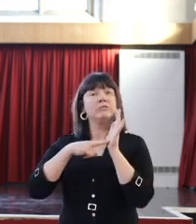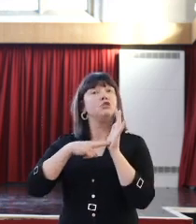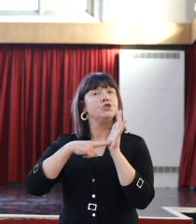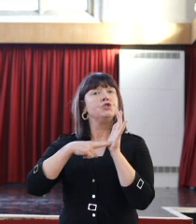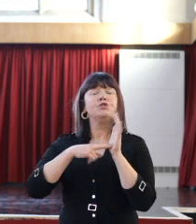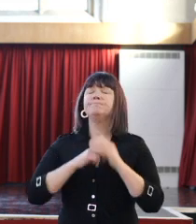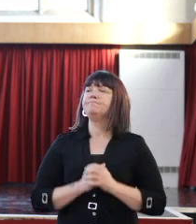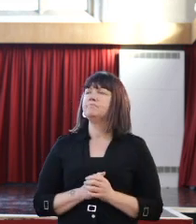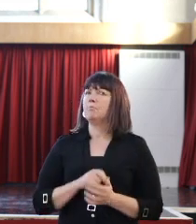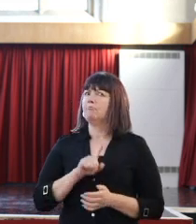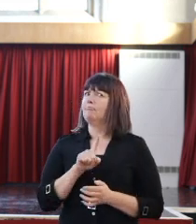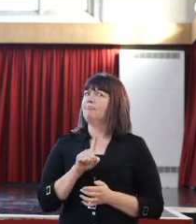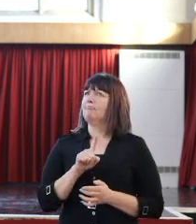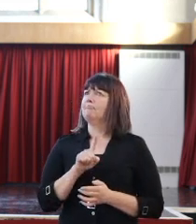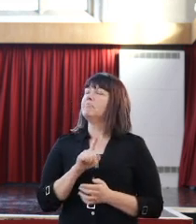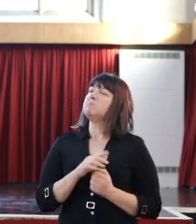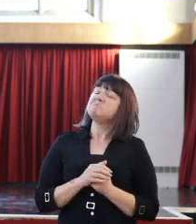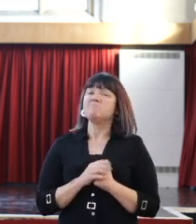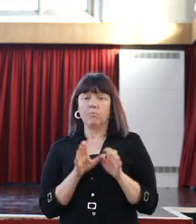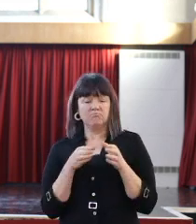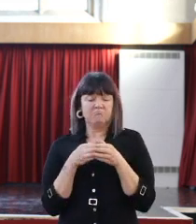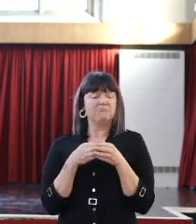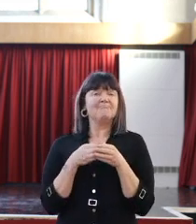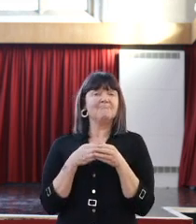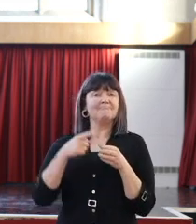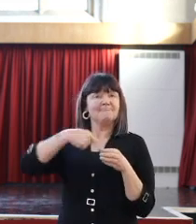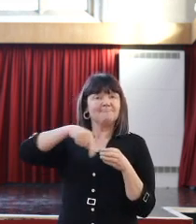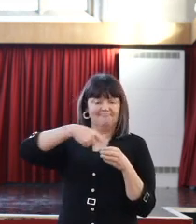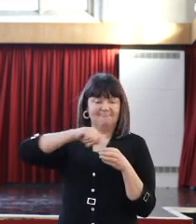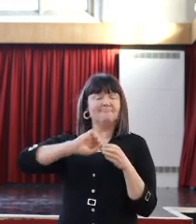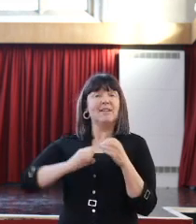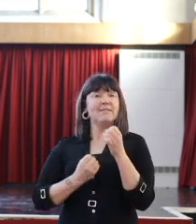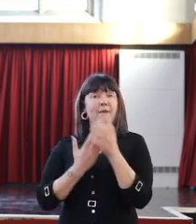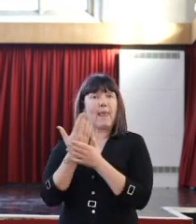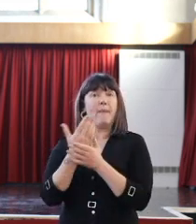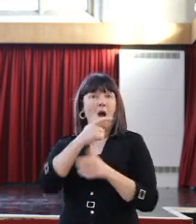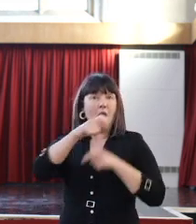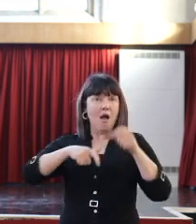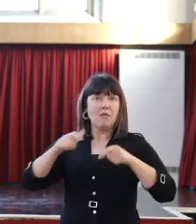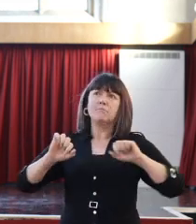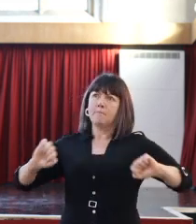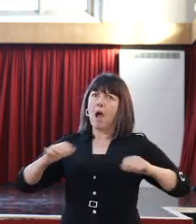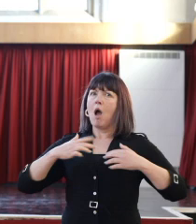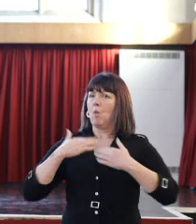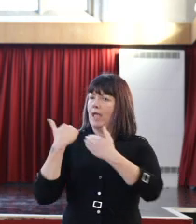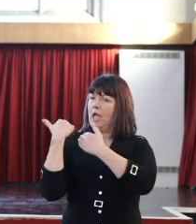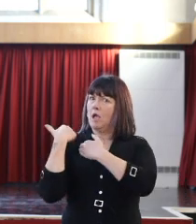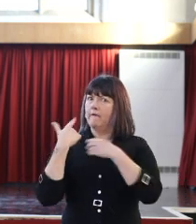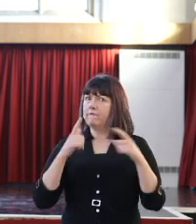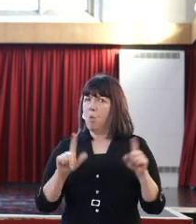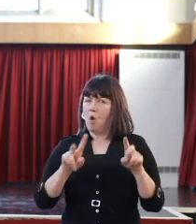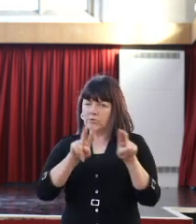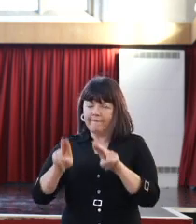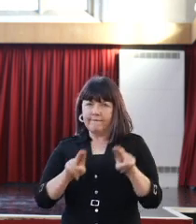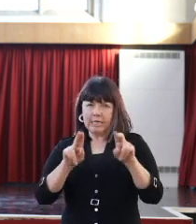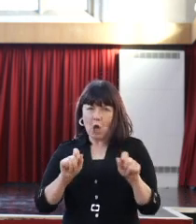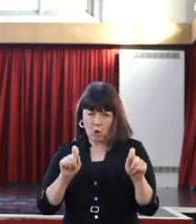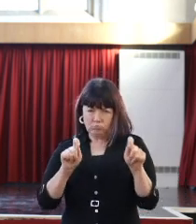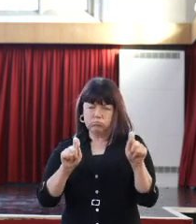we've built our reputation as a small team of developers who are responsible for the video editing and visual effects software Hit